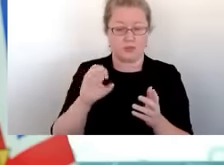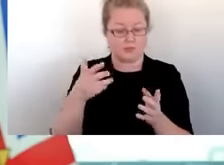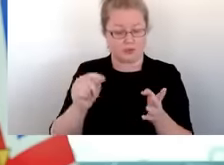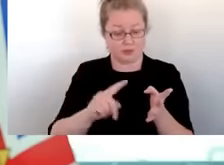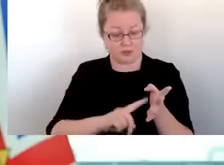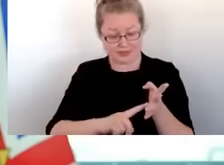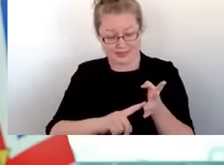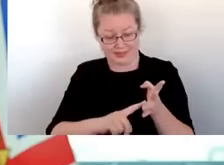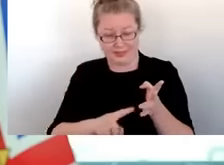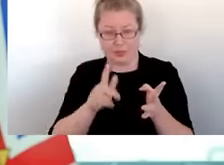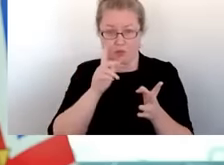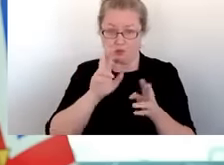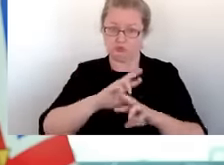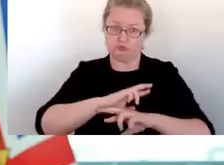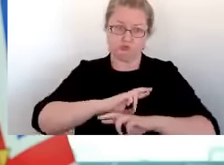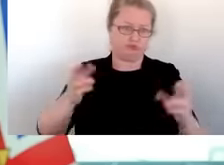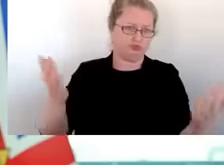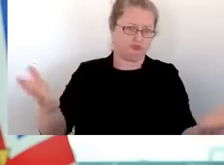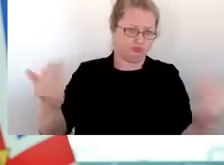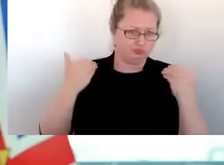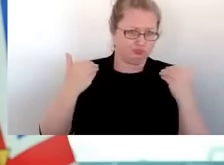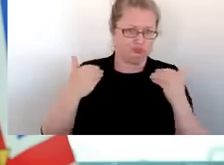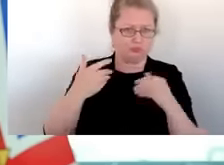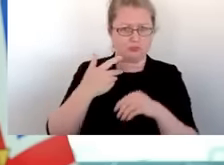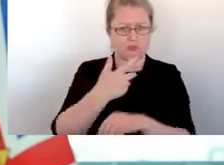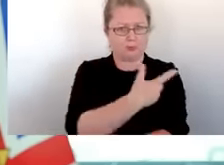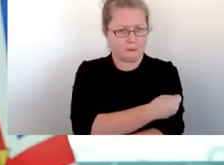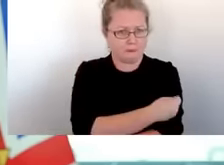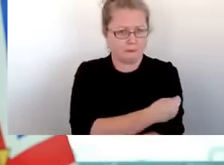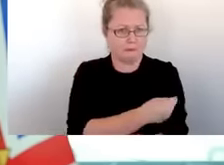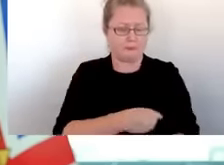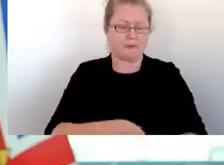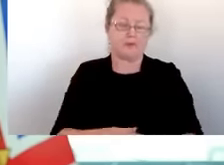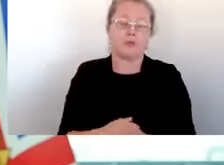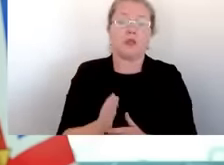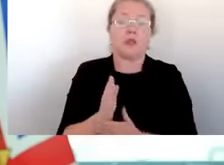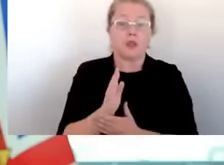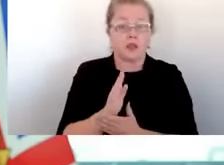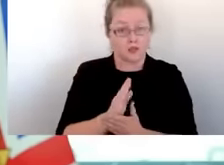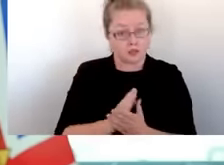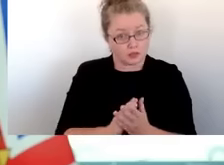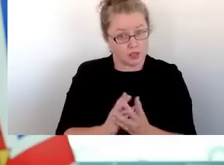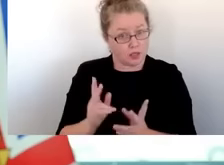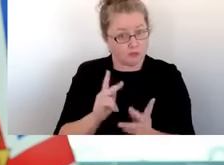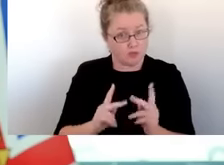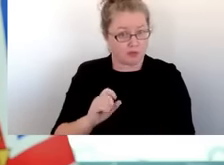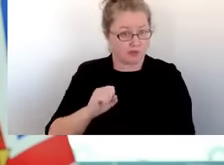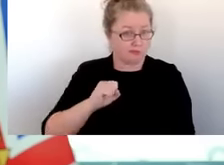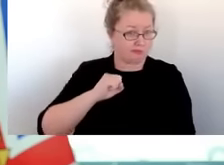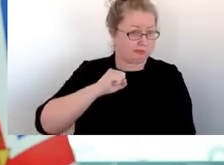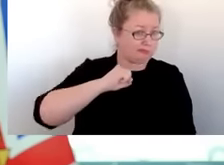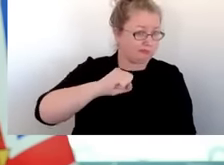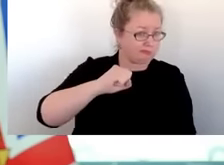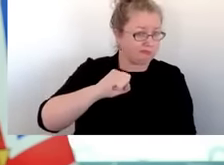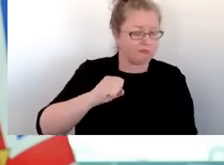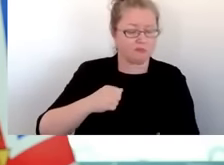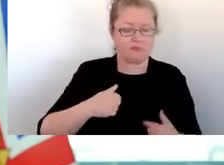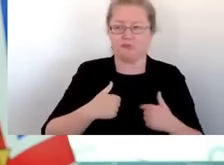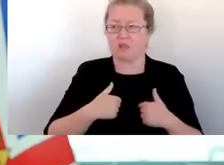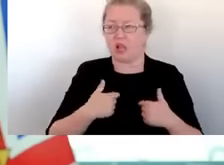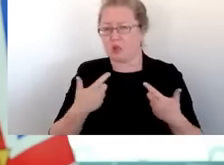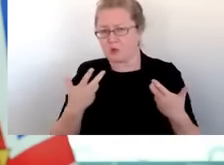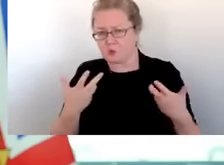week in September. Now, we do know that there are some people who, may not want to, are not sure they